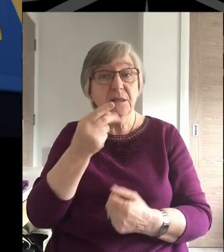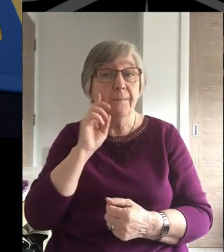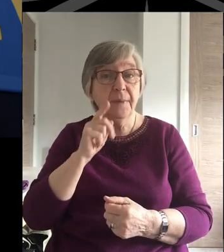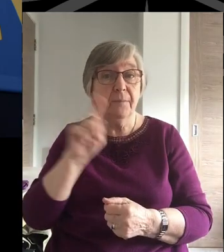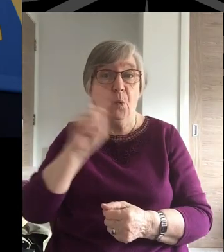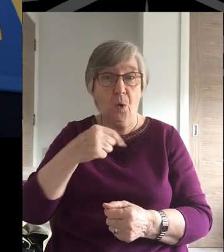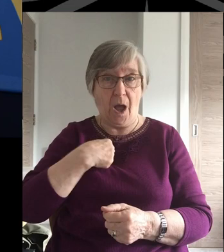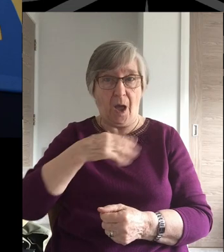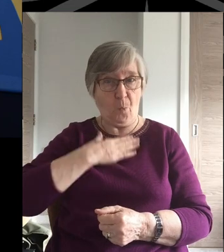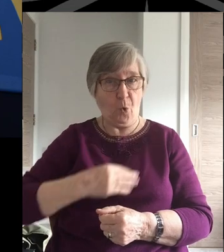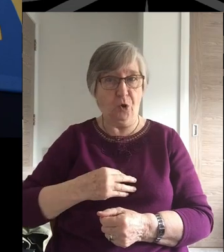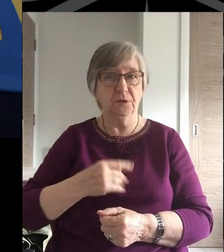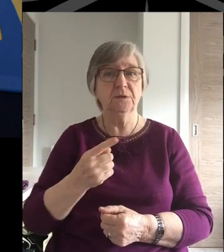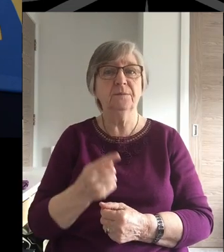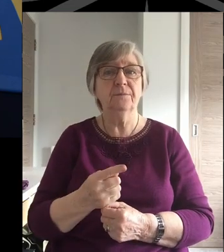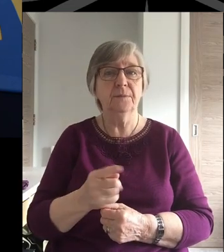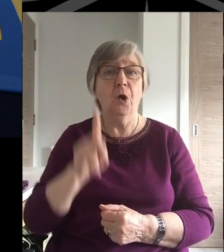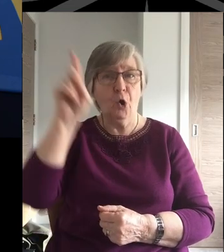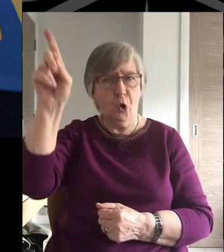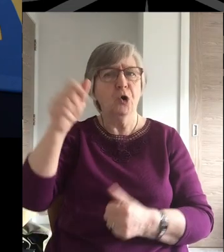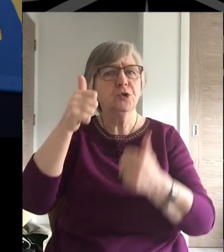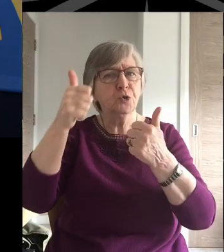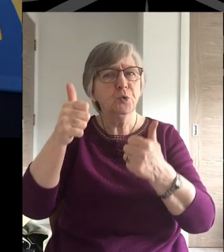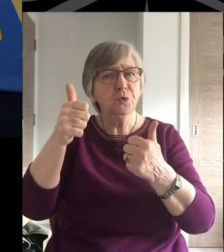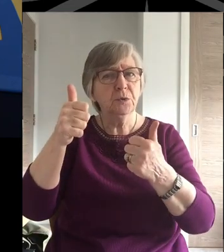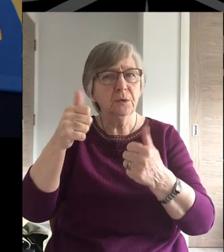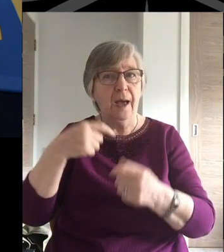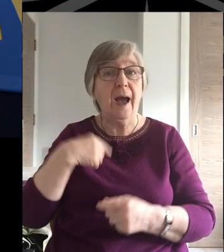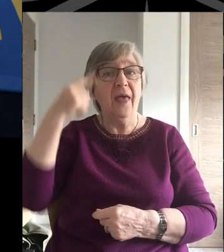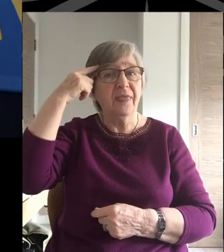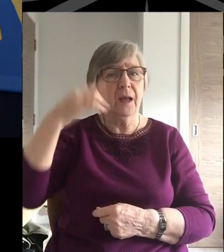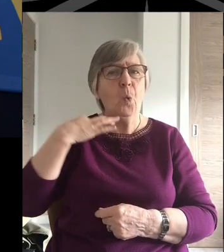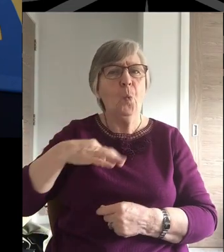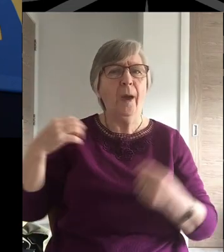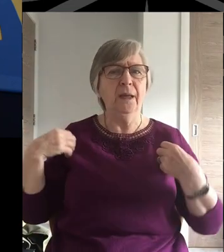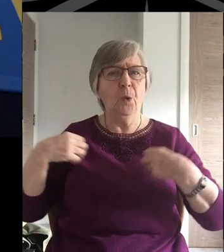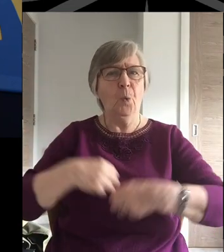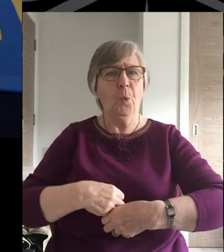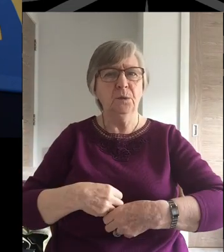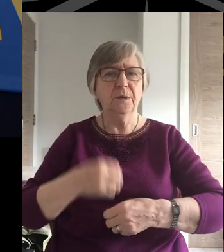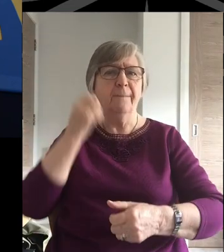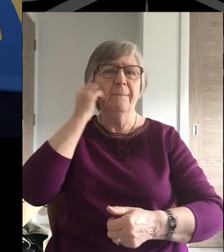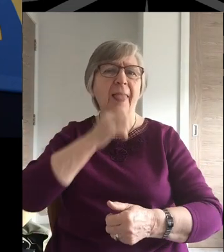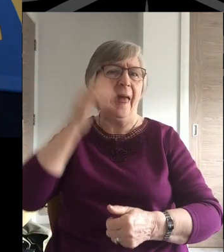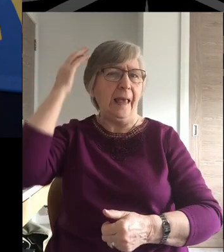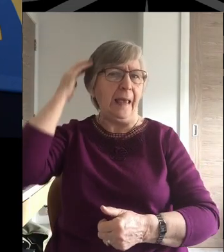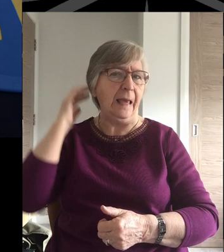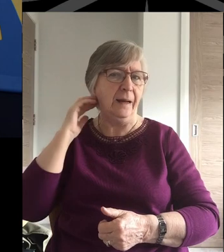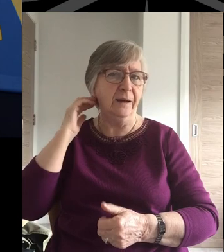we want. He is good. I think he has a white coat and black hair.